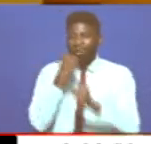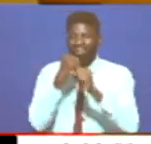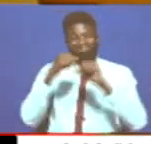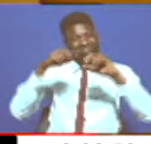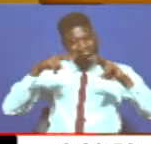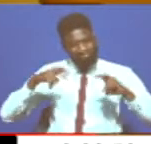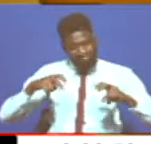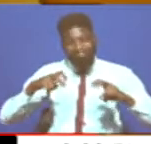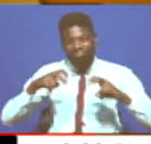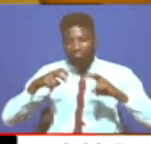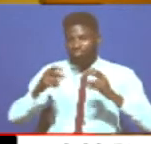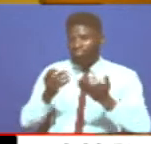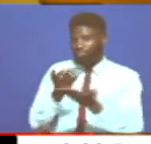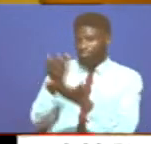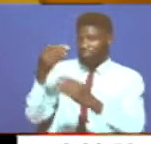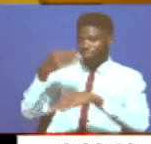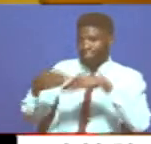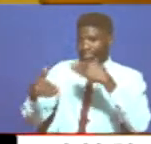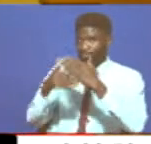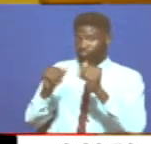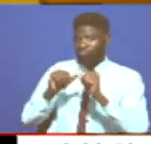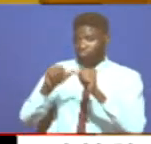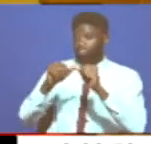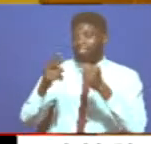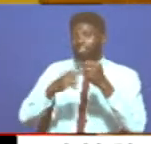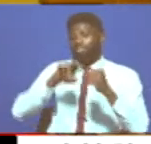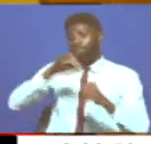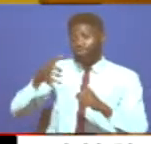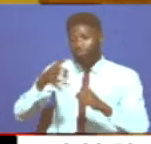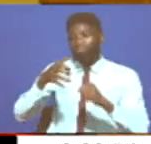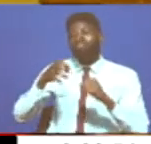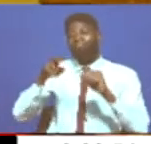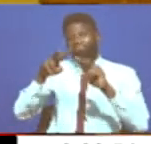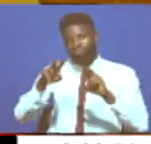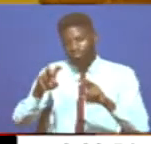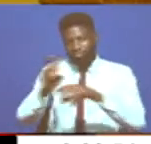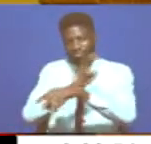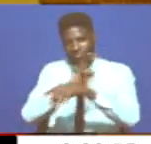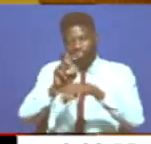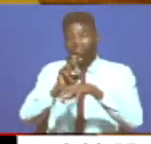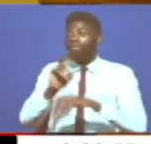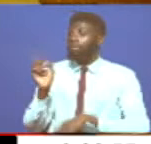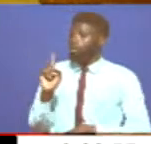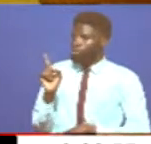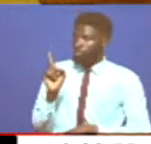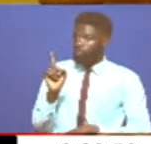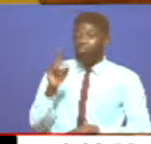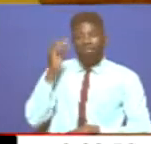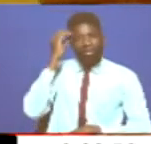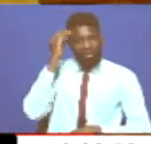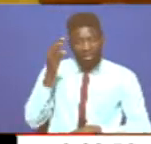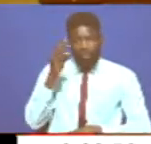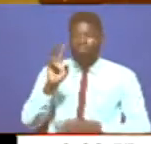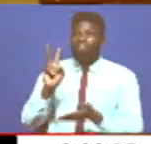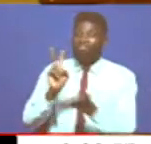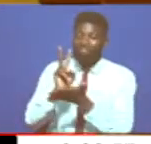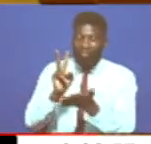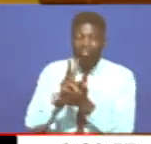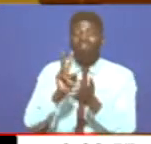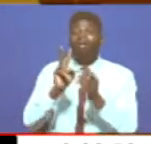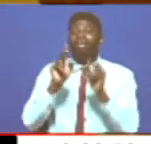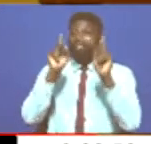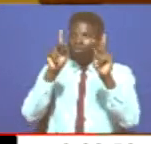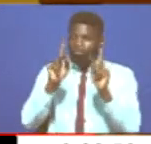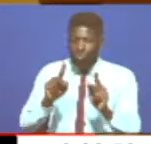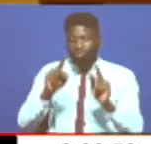the ongoing buildings in 7 counties. The exercise in Nairobi, Kiambu, Vihiga, Kisumu,